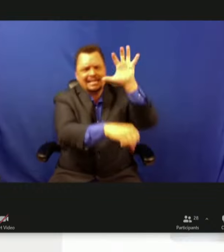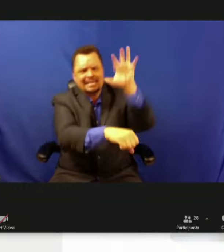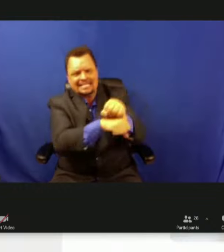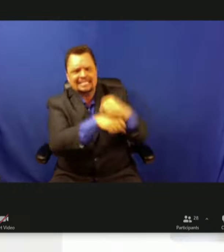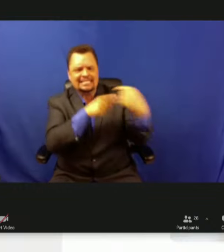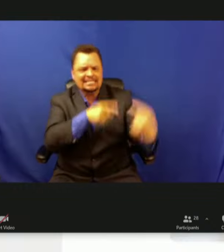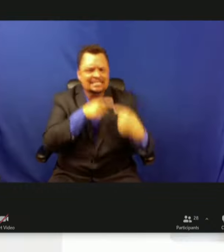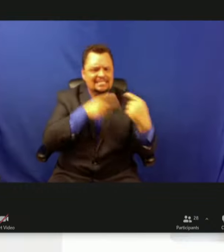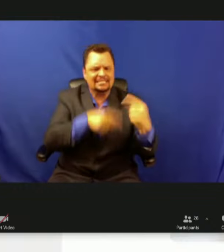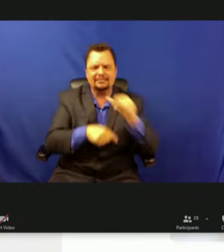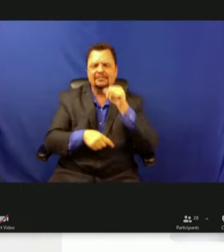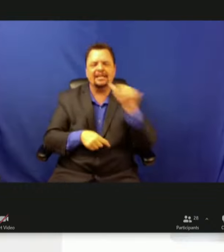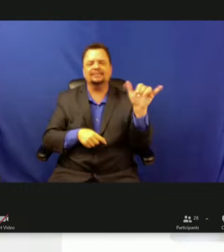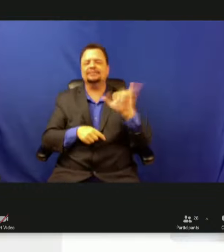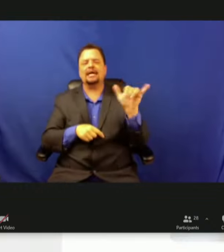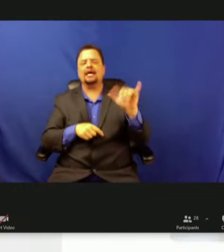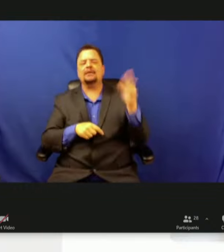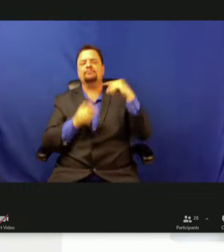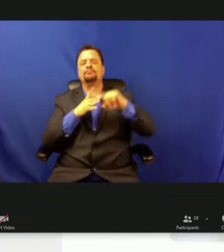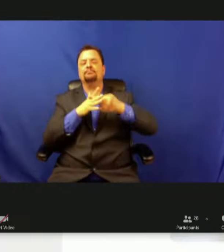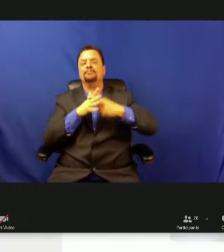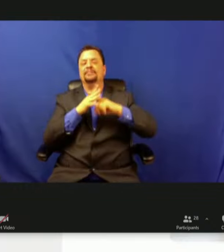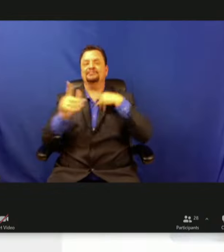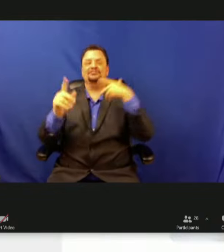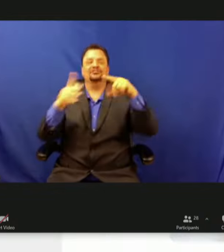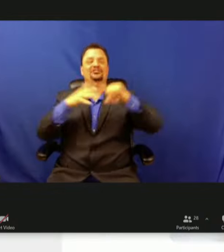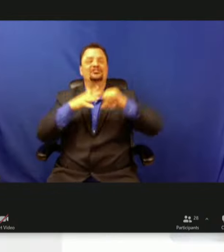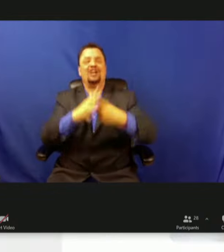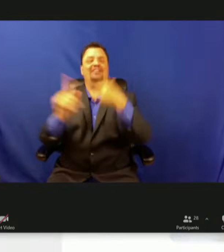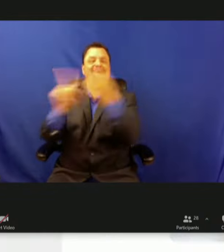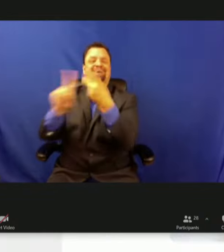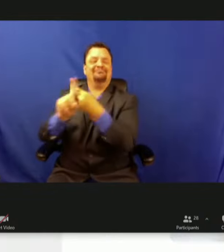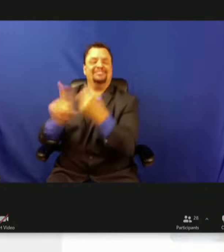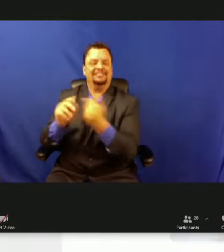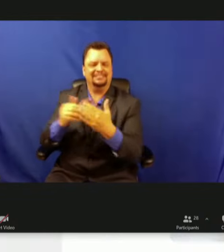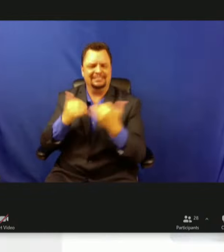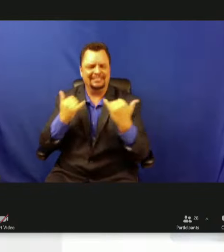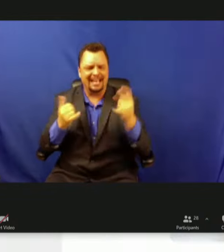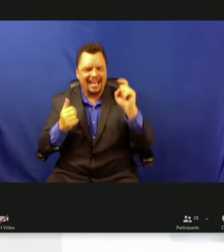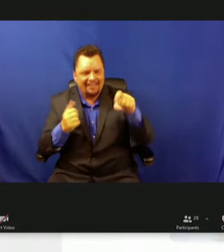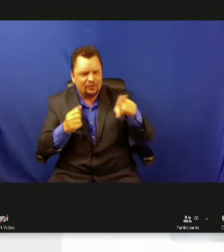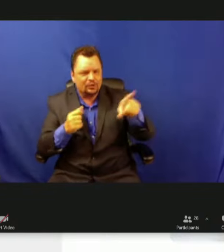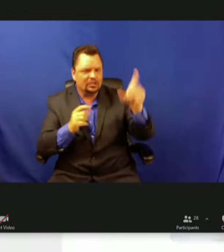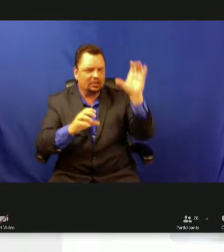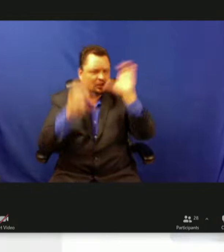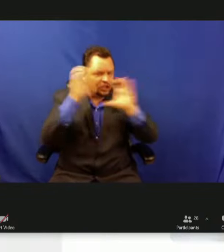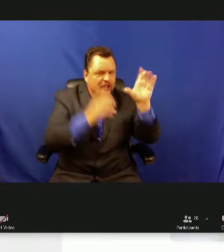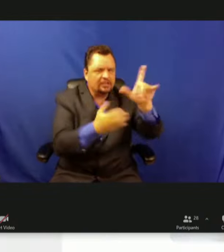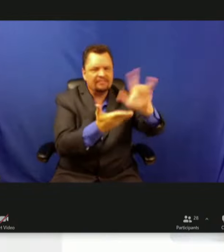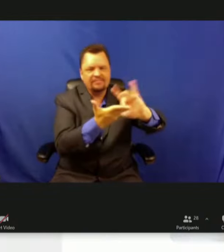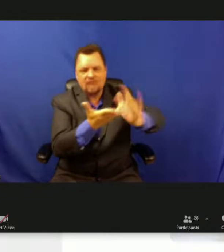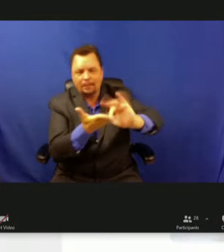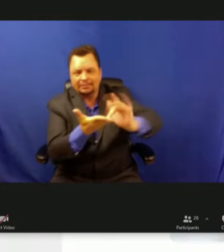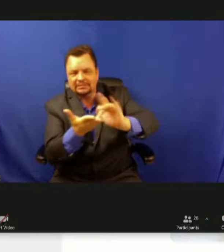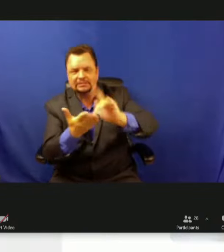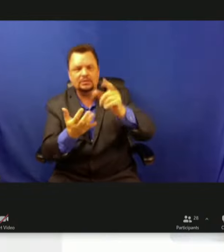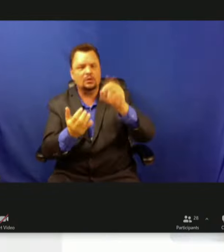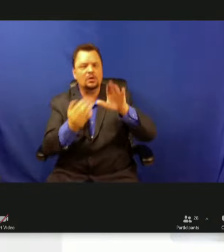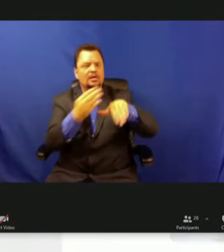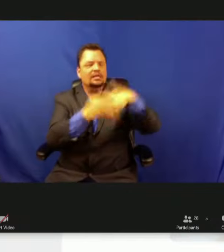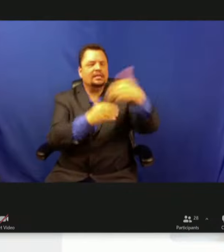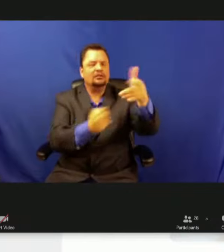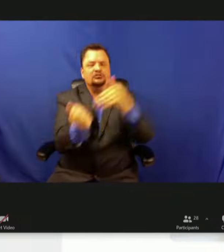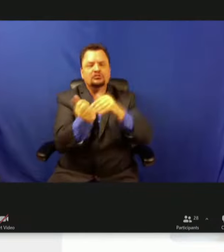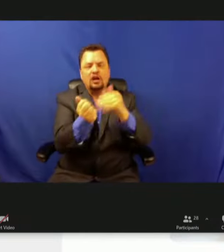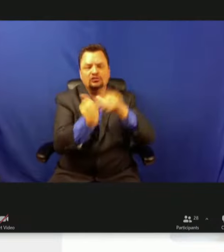to find it, but it might not be at your local doctor, your local pharmacy. It might be, the next town over, 2 towns over. But that will end after a week or two of